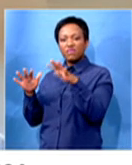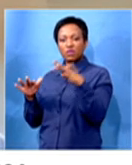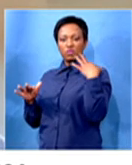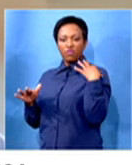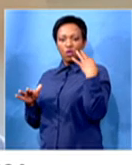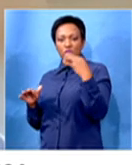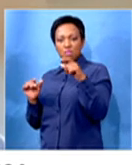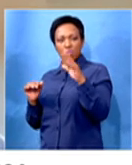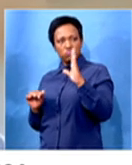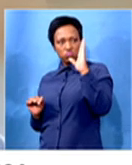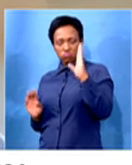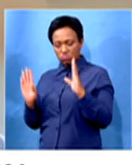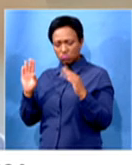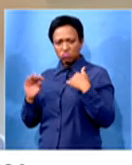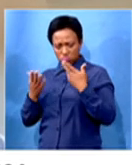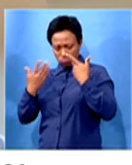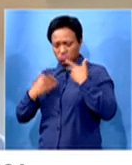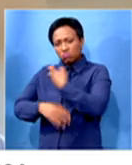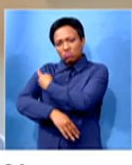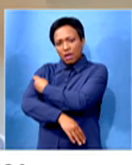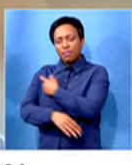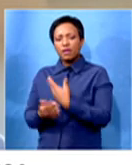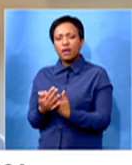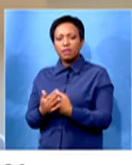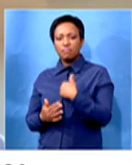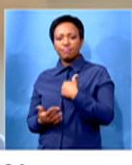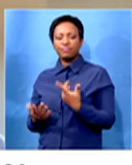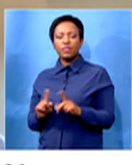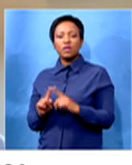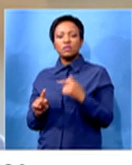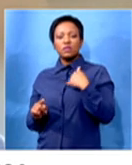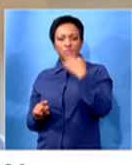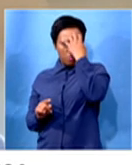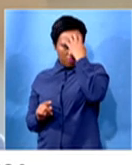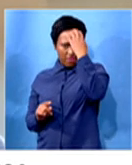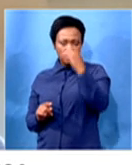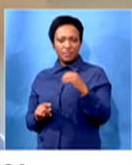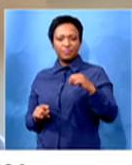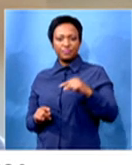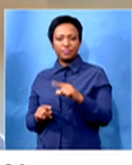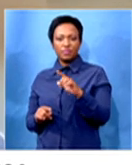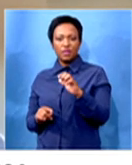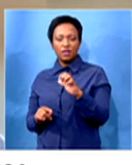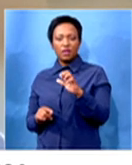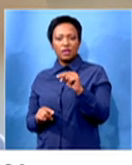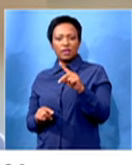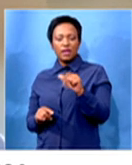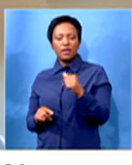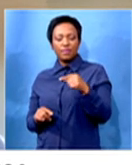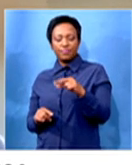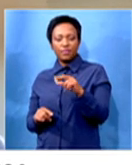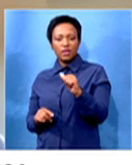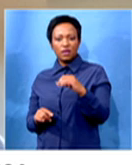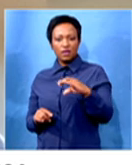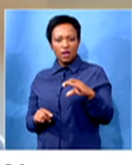actually signed up. I'm reading here that even Professor Glenda Gray has signed up for this. She had her